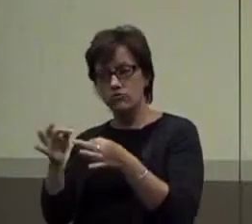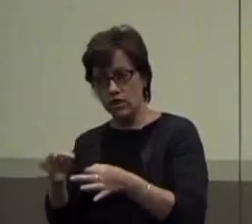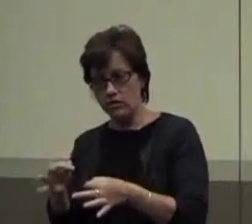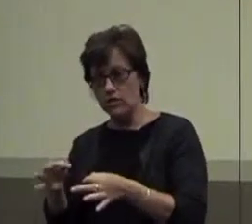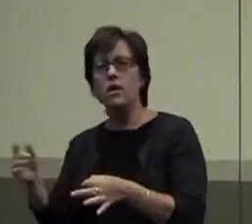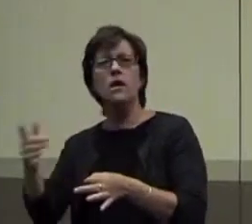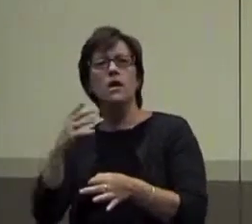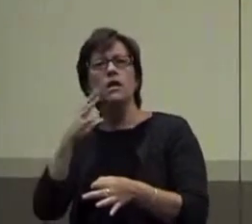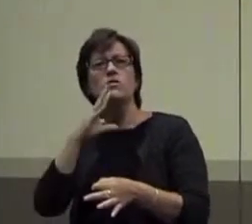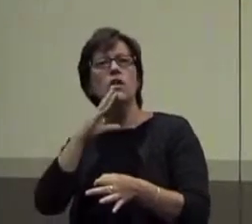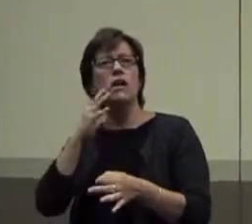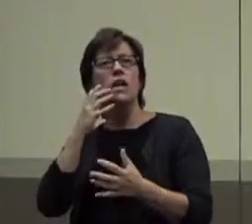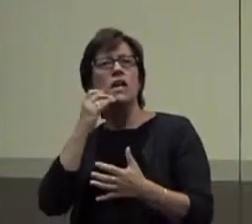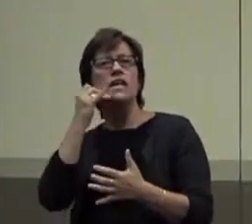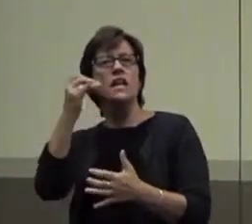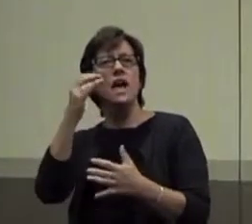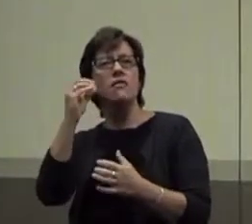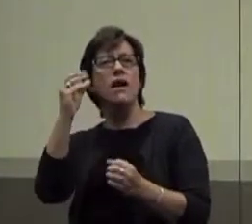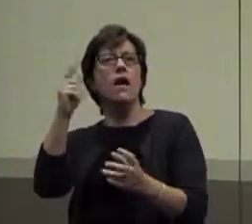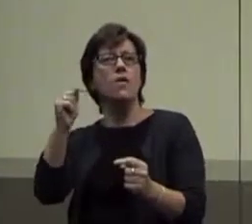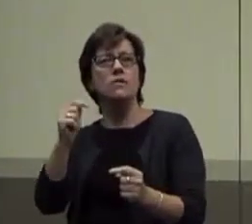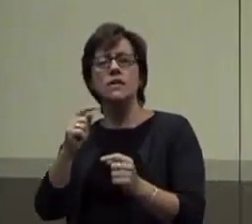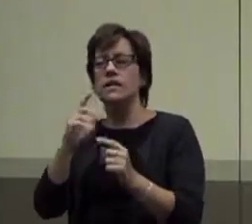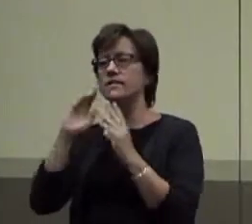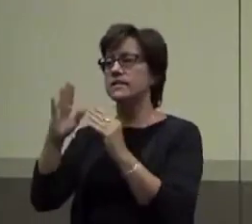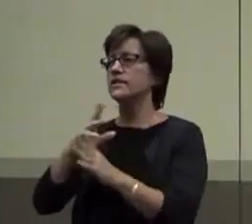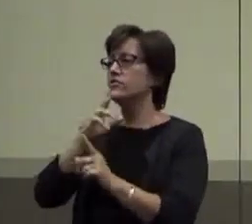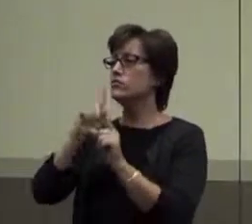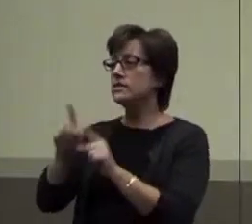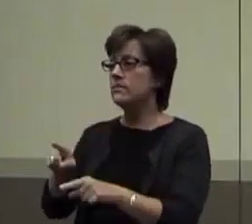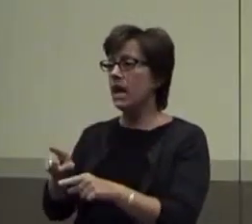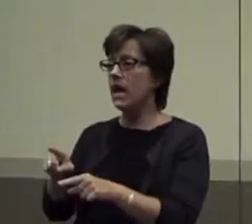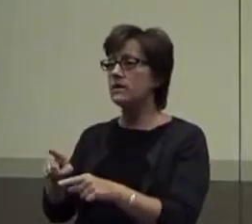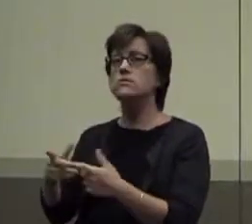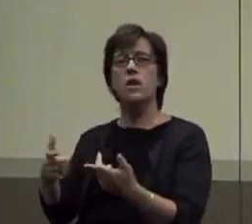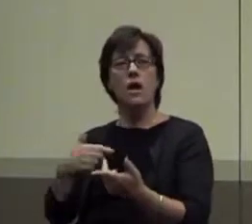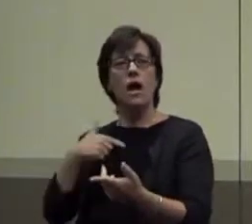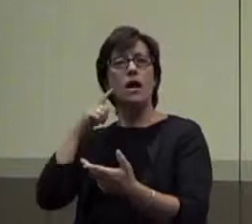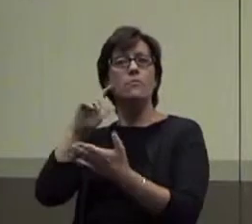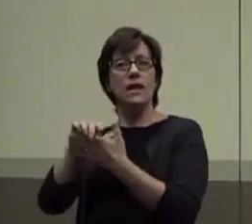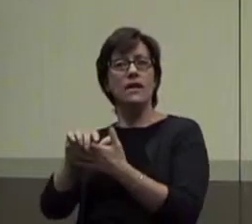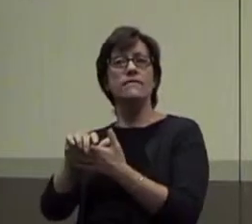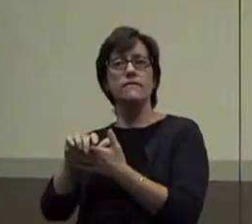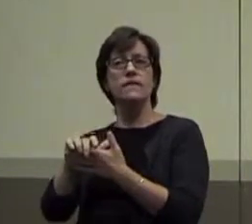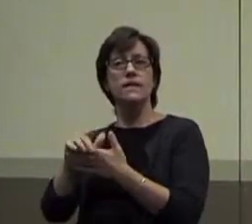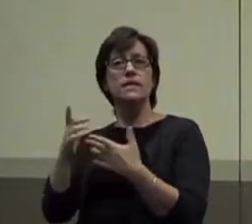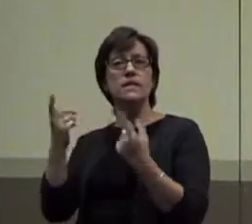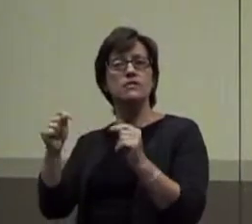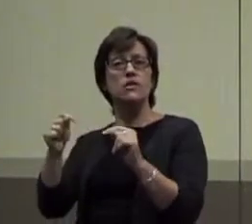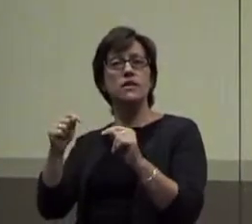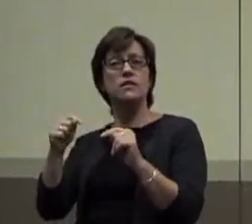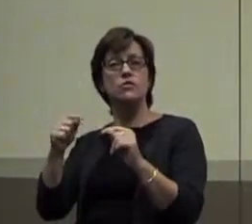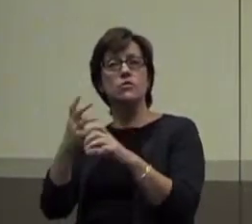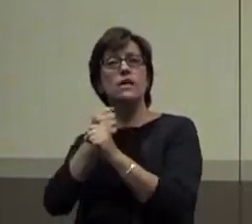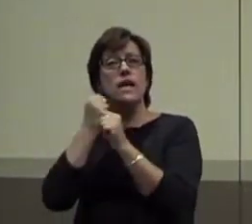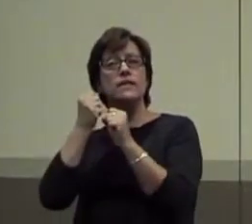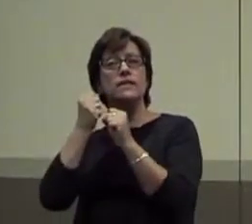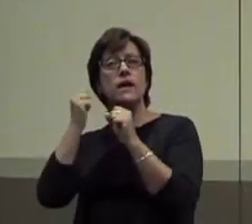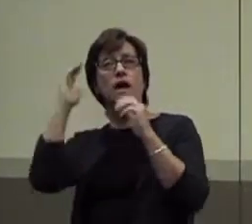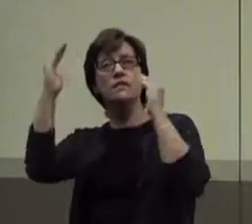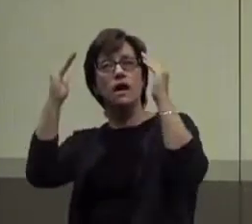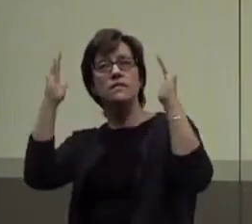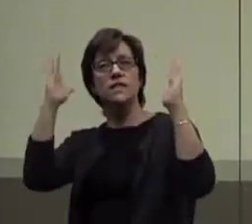out, and the teacher actually responds to him. Therefore, I believe that he's trying to access adult attention from the